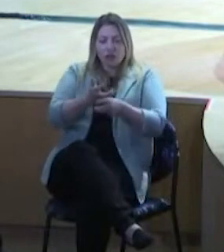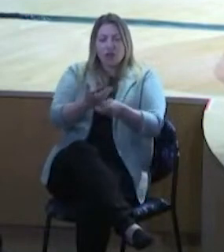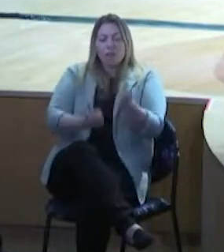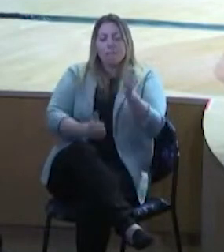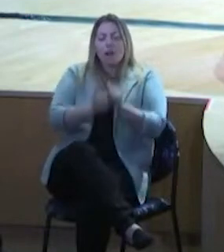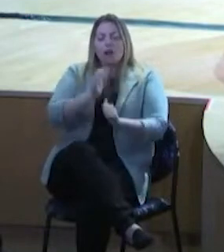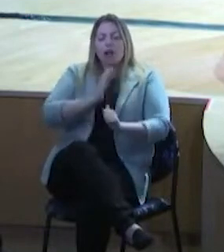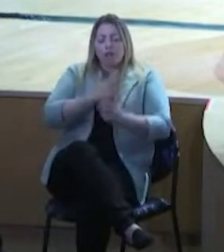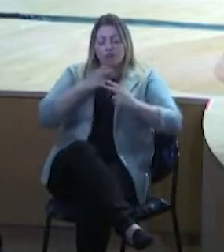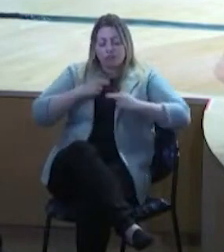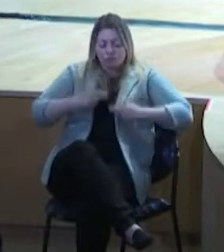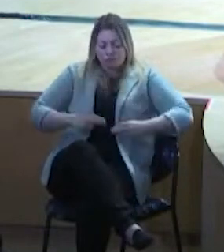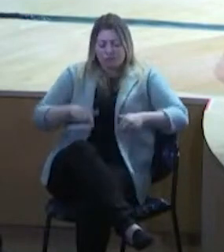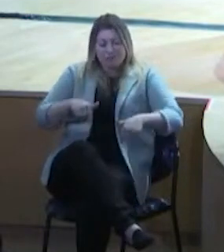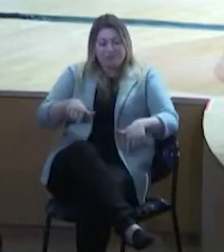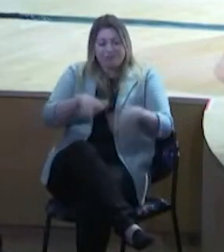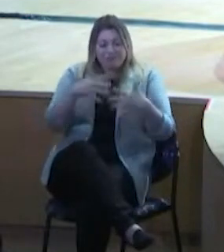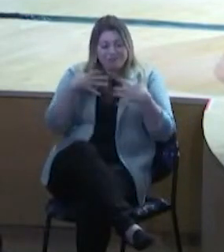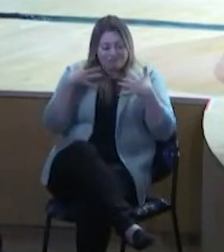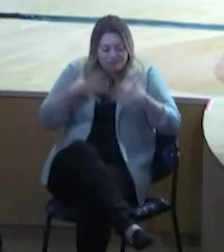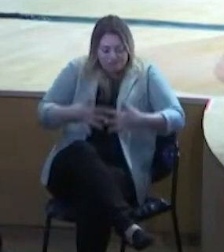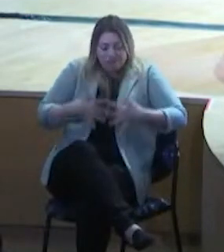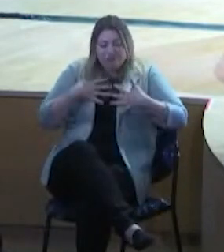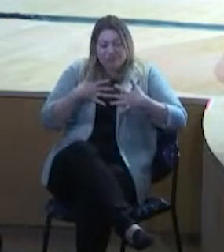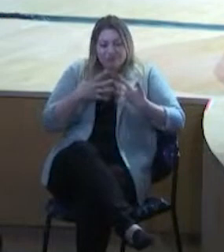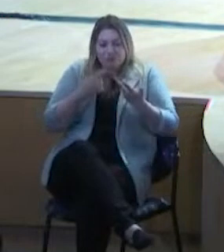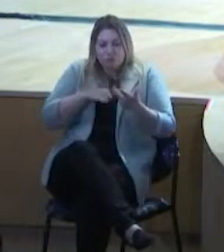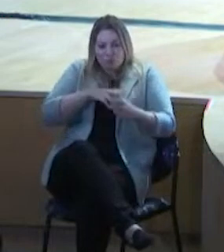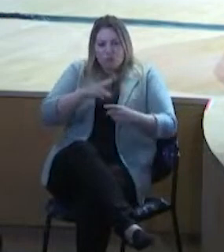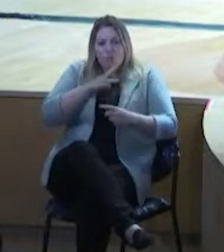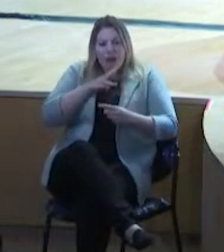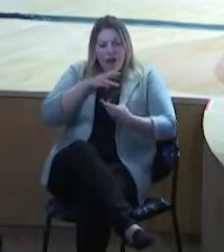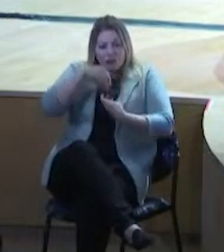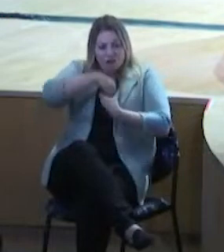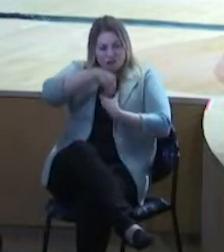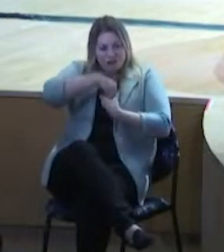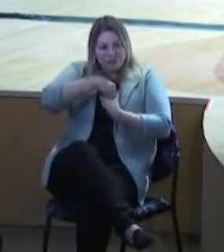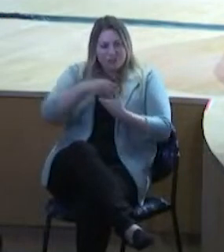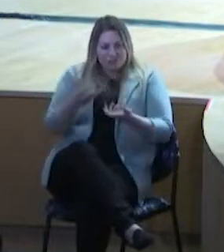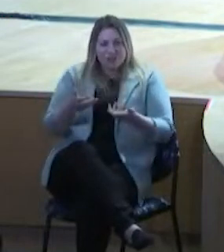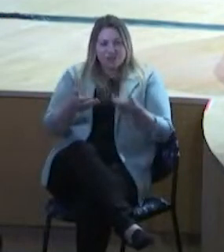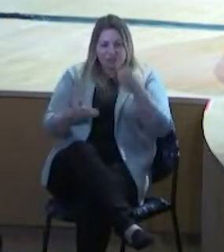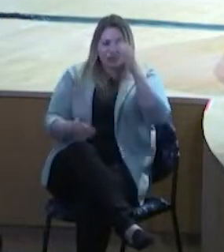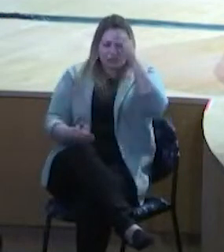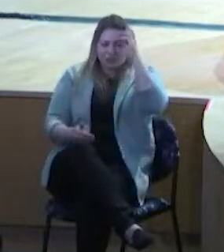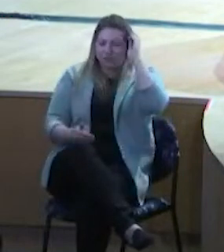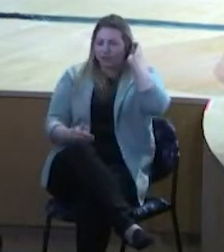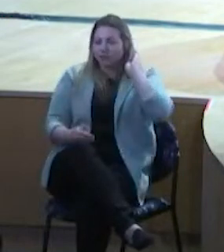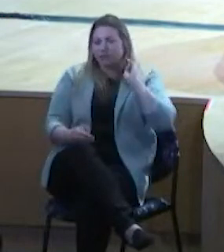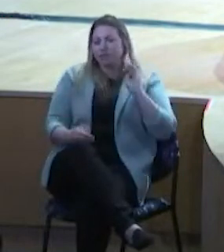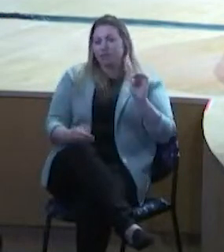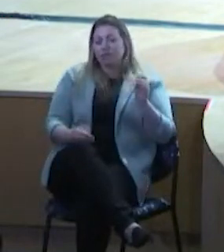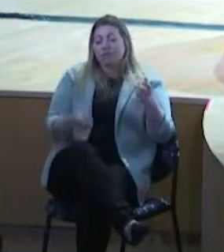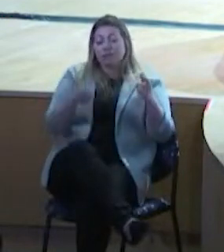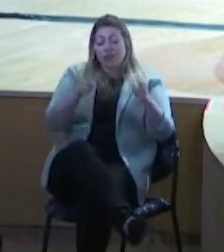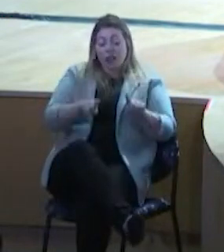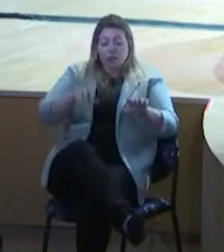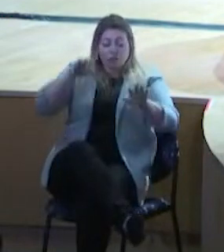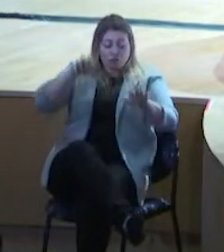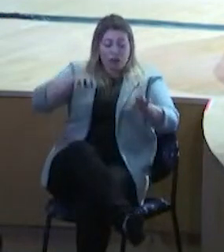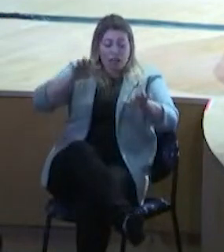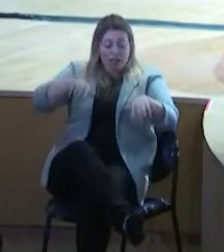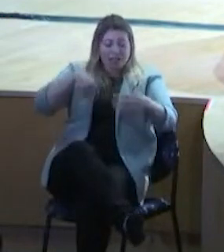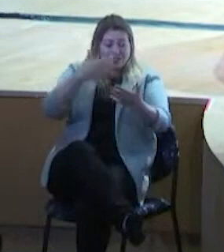our human body is made up of water. And when the rains came